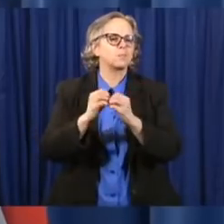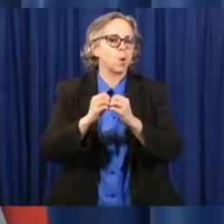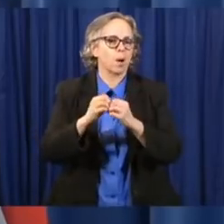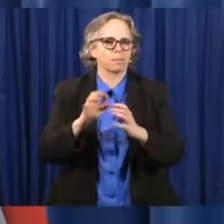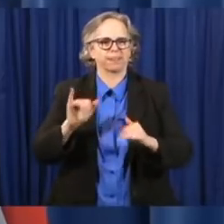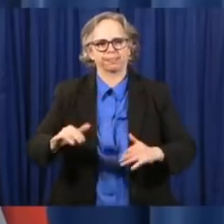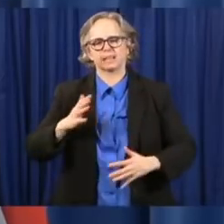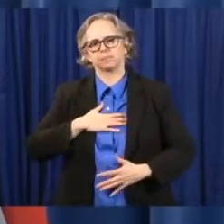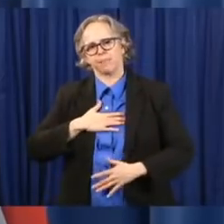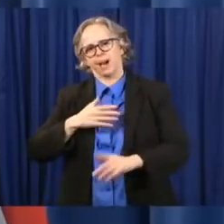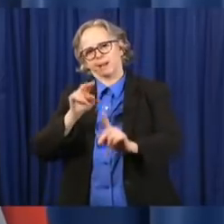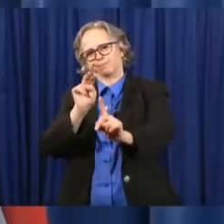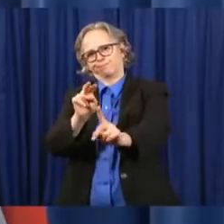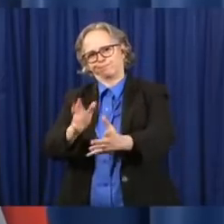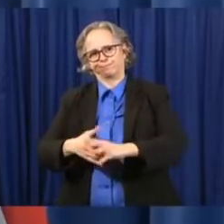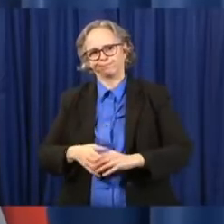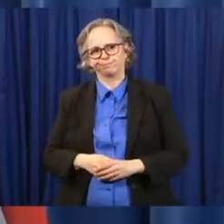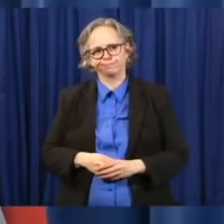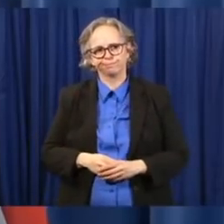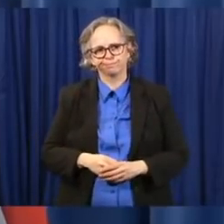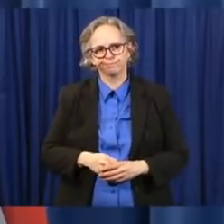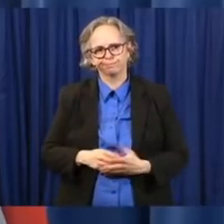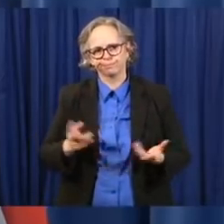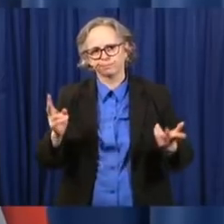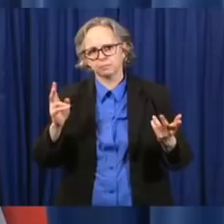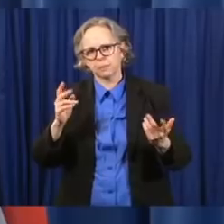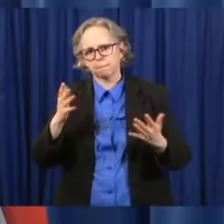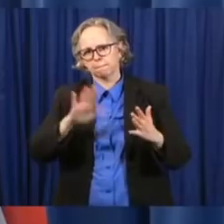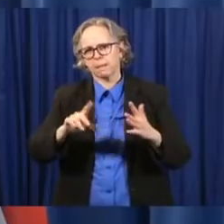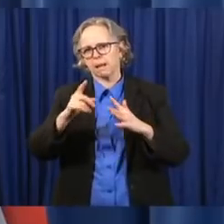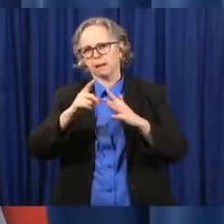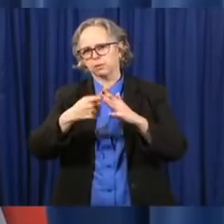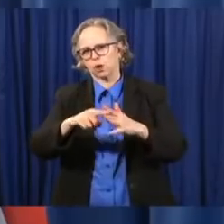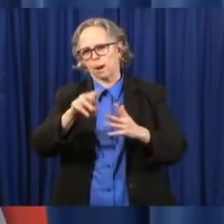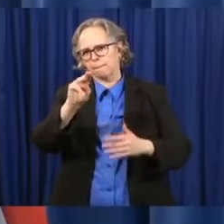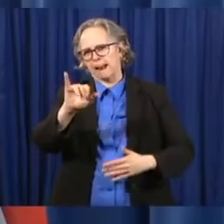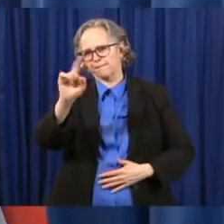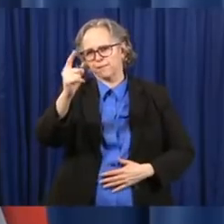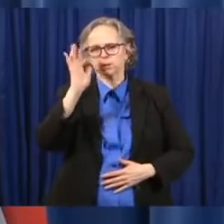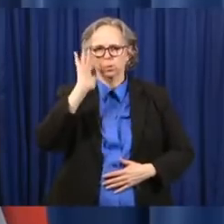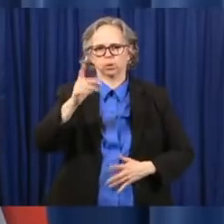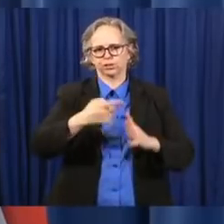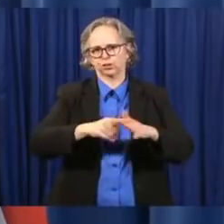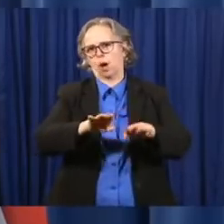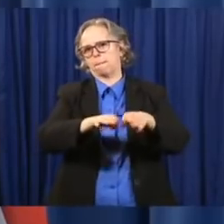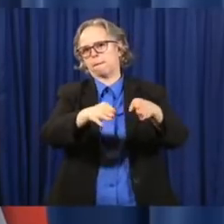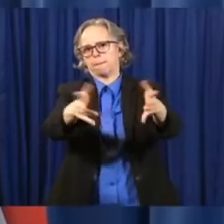what we're going to see beginning around May 1st. Thank you, Governor.